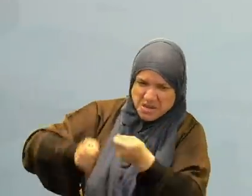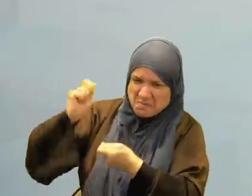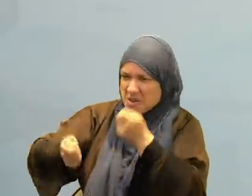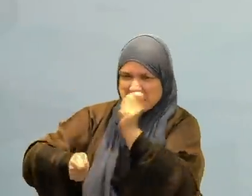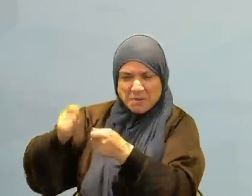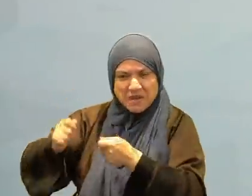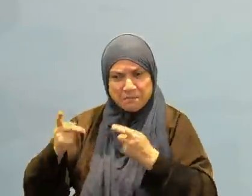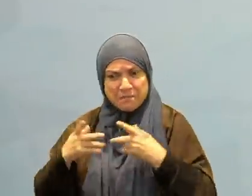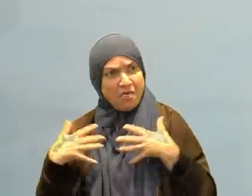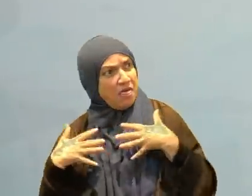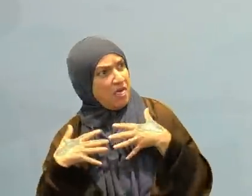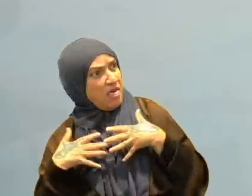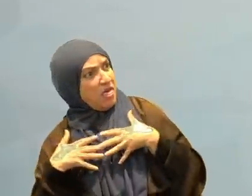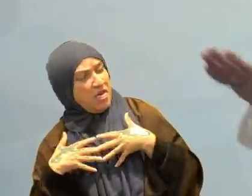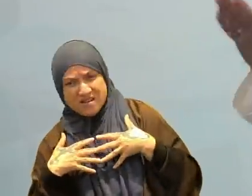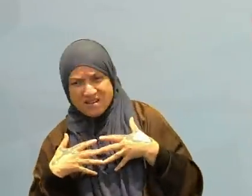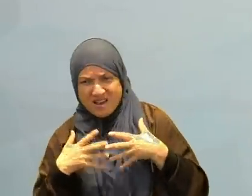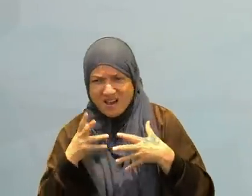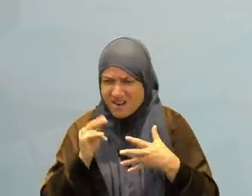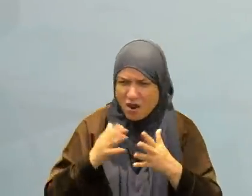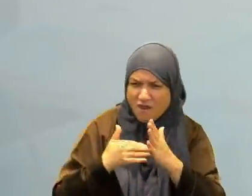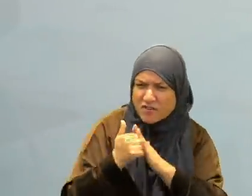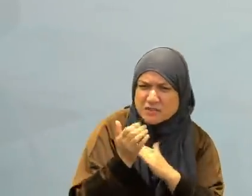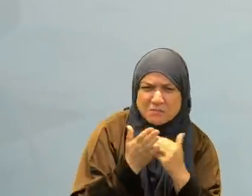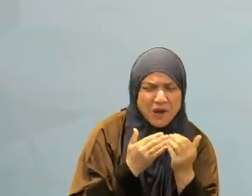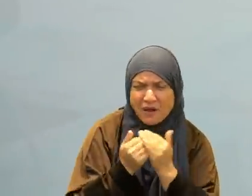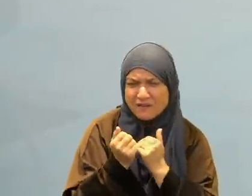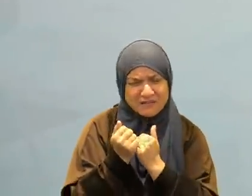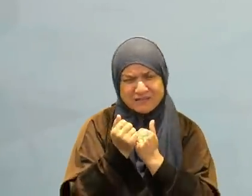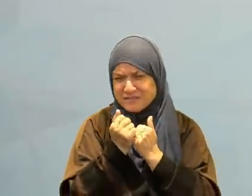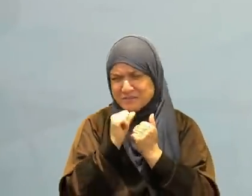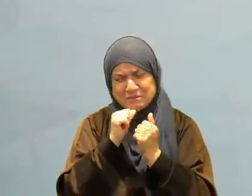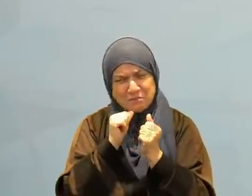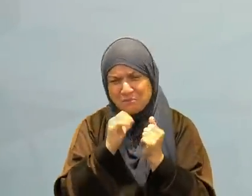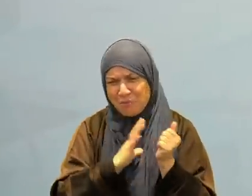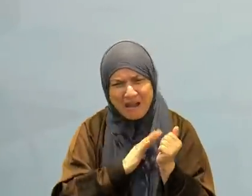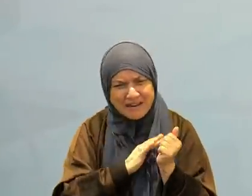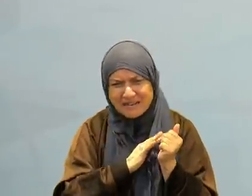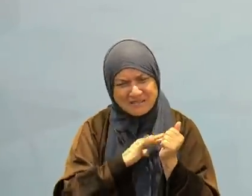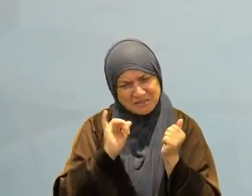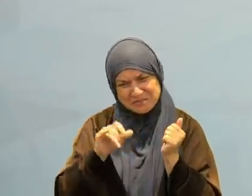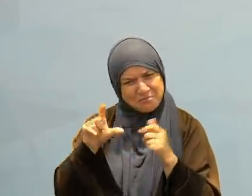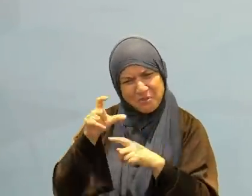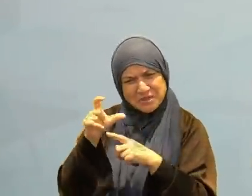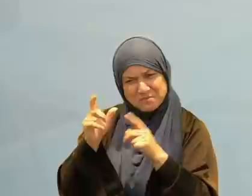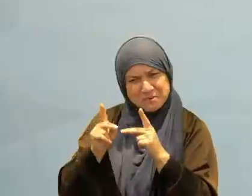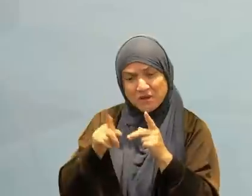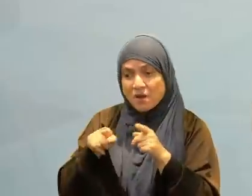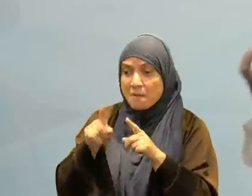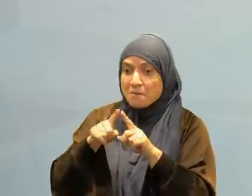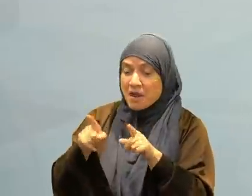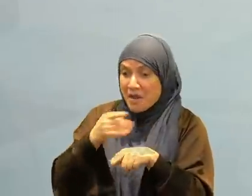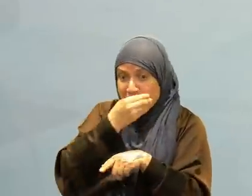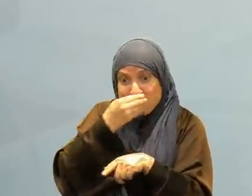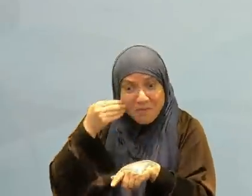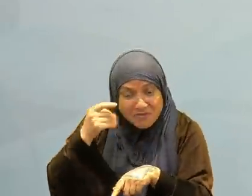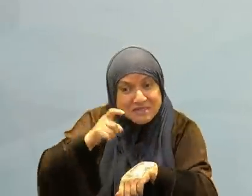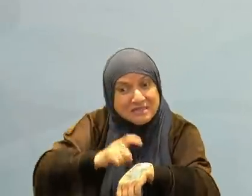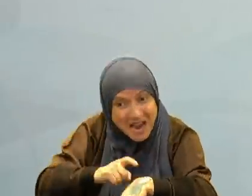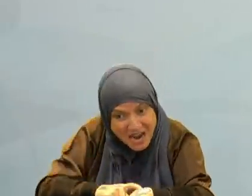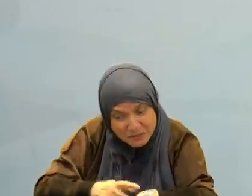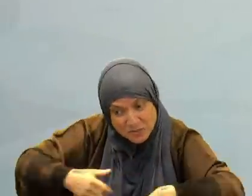grief? Of an empty Masjid al-Haram because of a pandemic that the whole world was facing? Did that scene cause us more